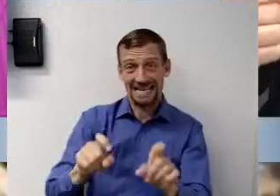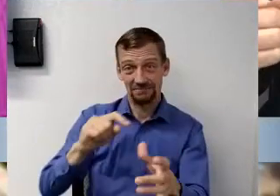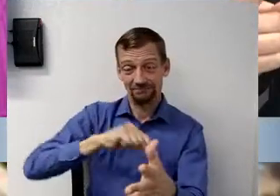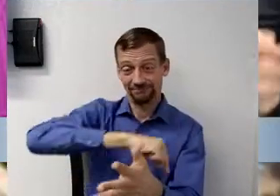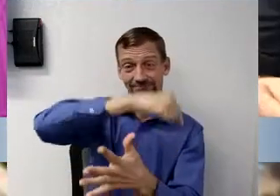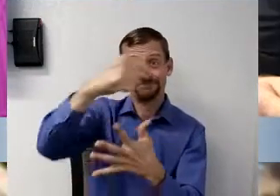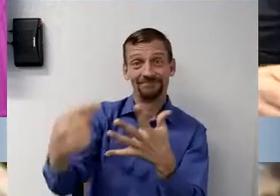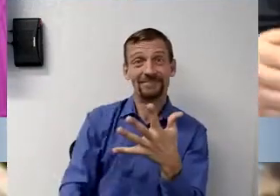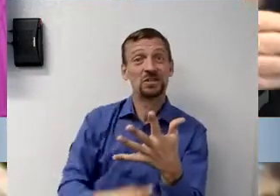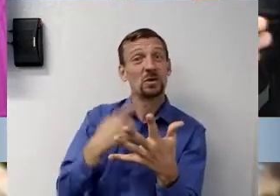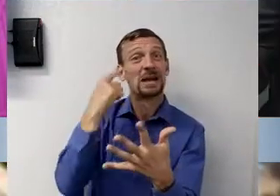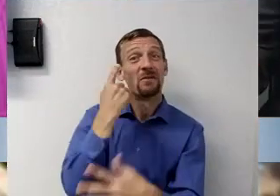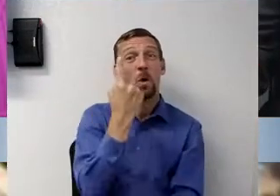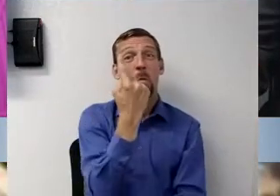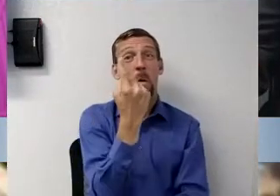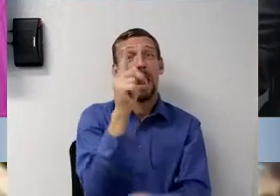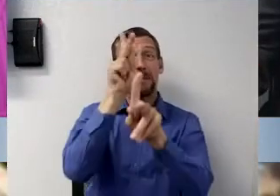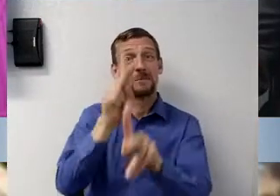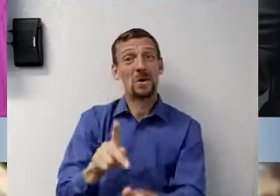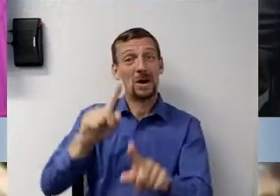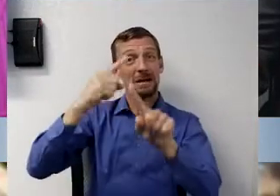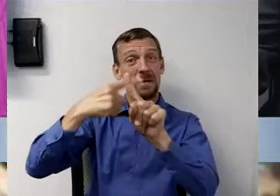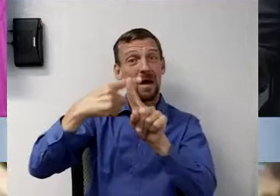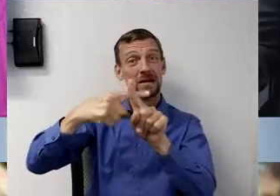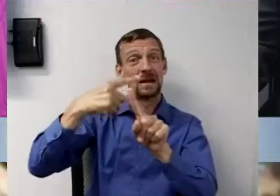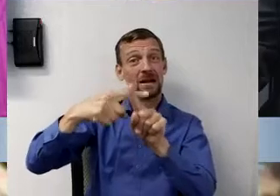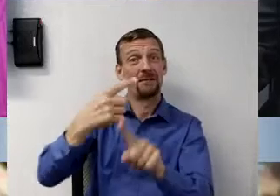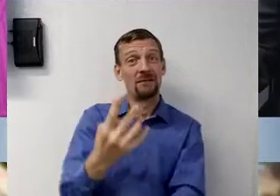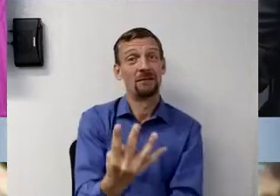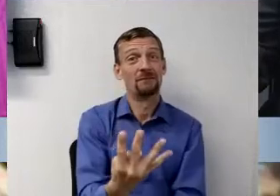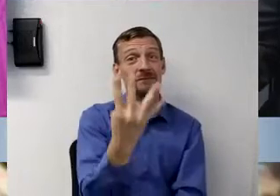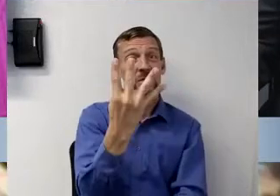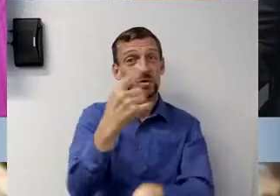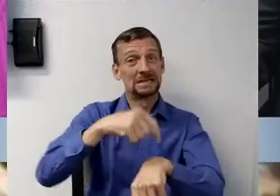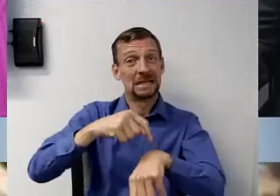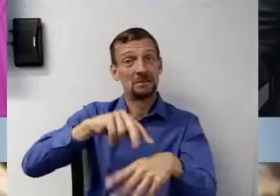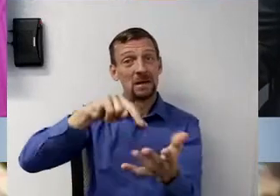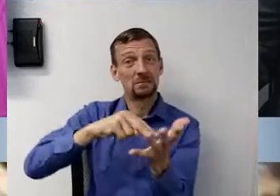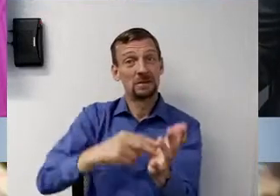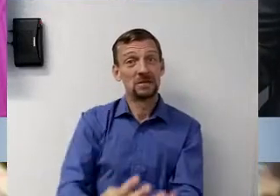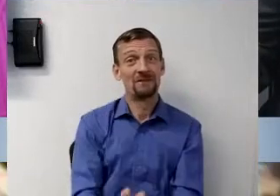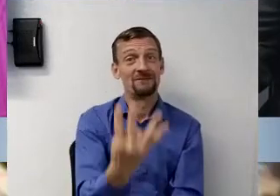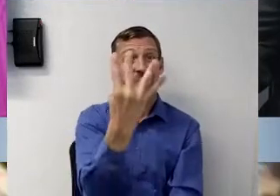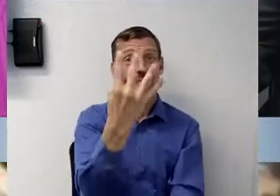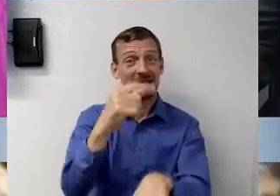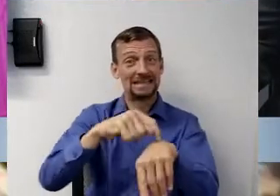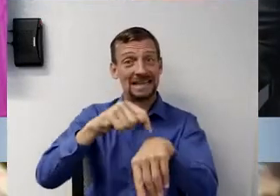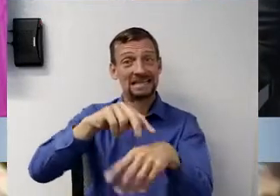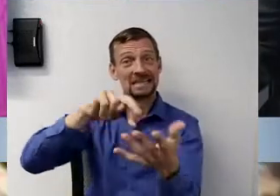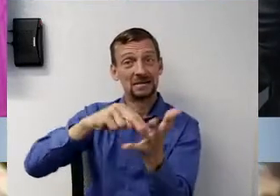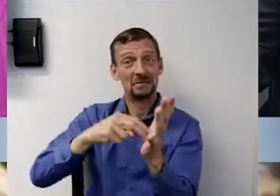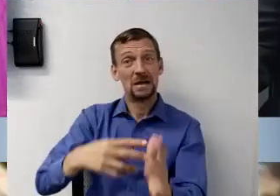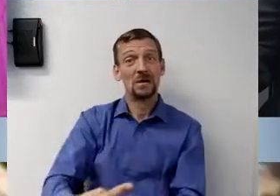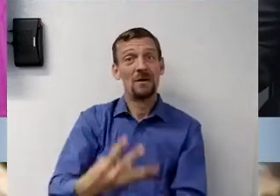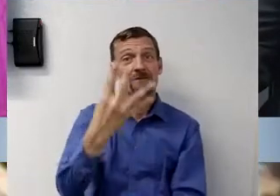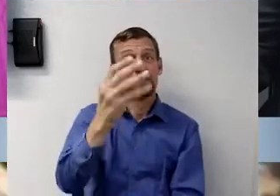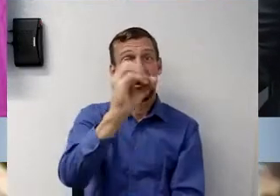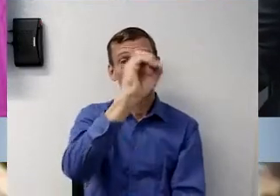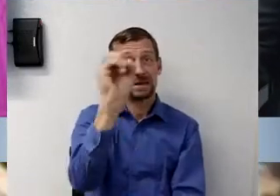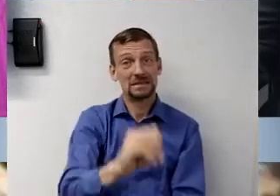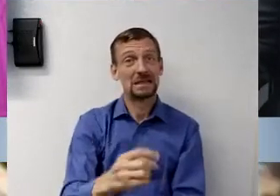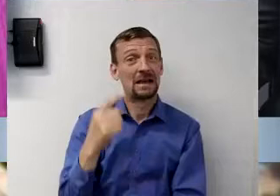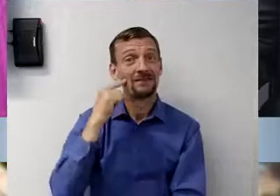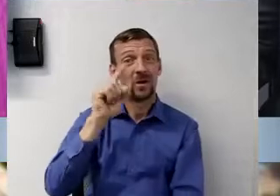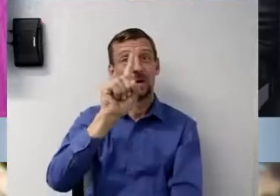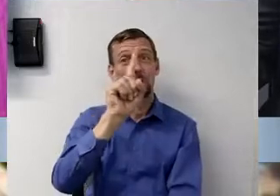so if one person tests positive 4 times, that's 4 tests and 4 positives for a 100%